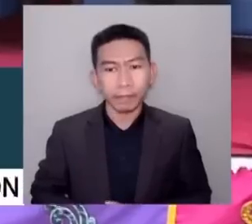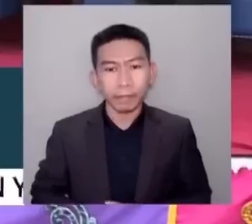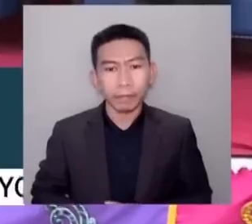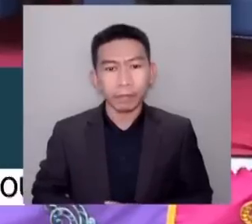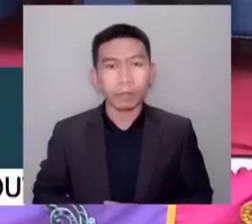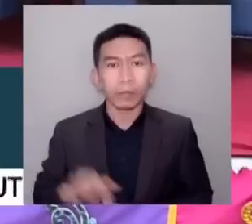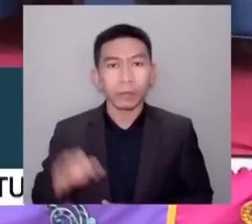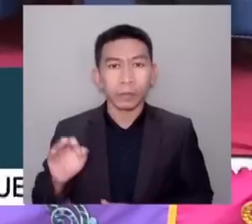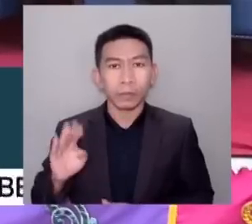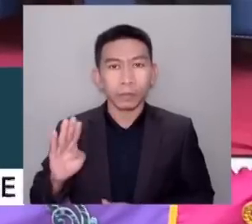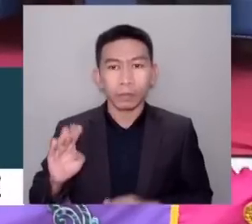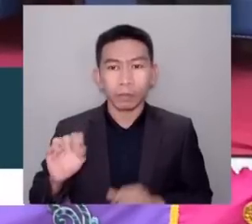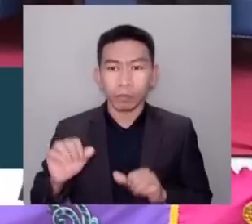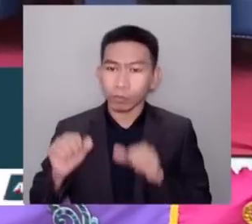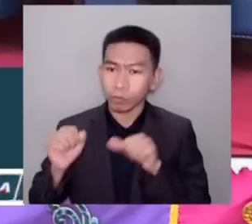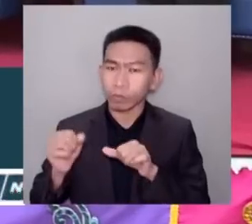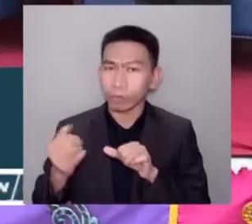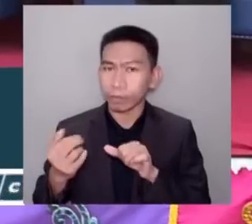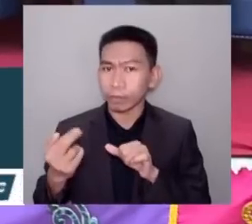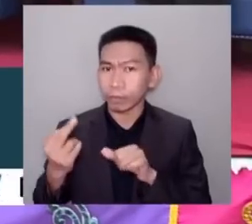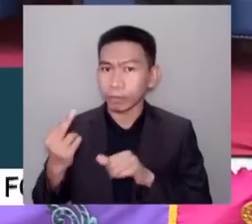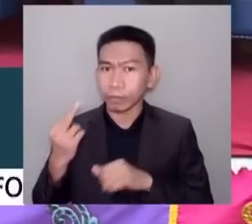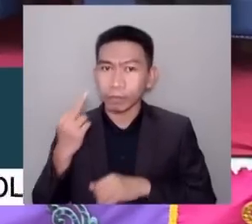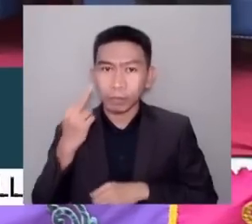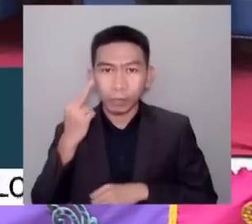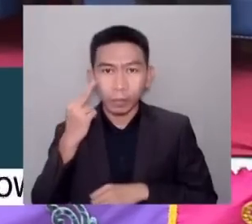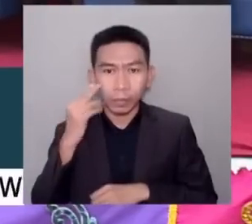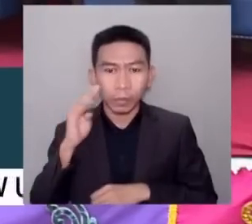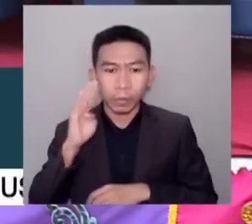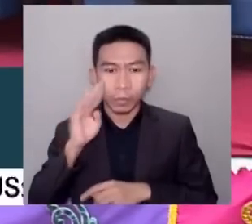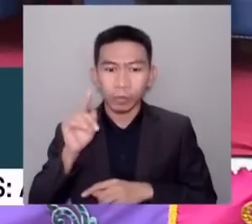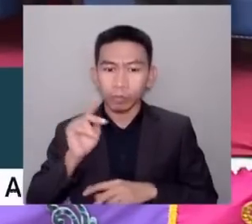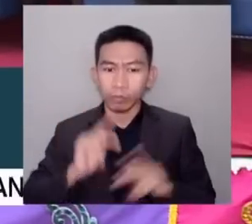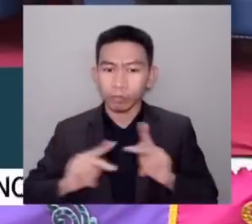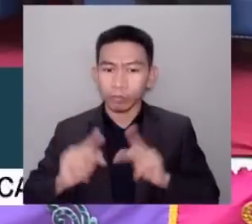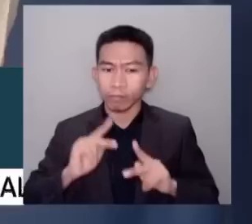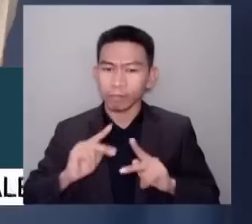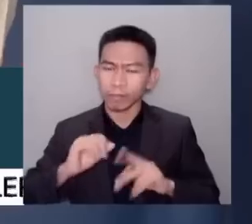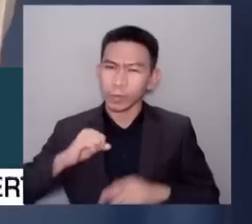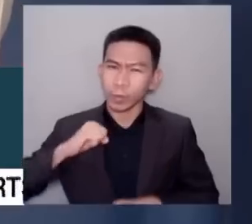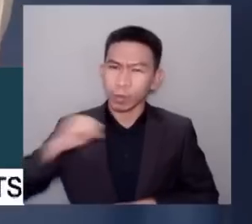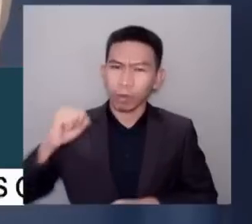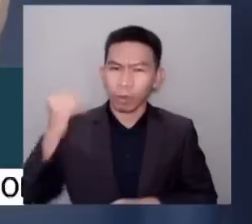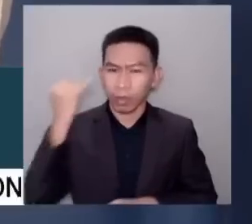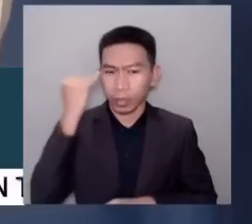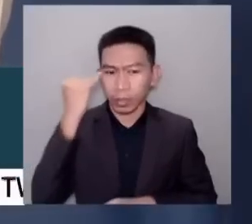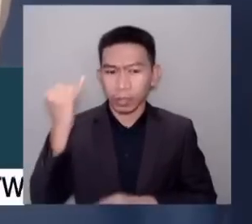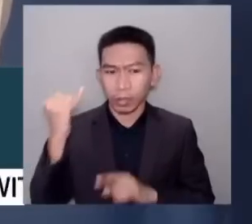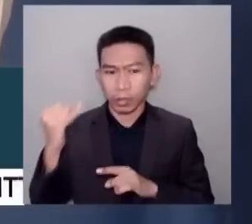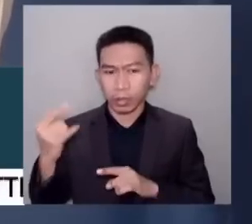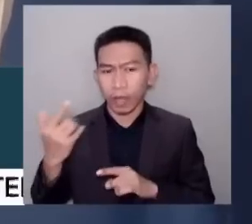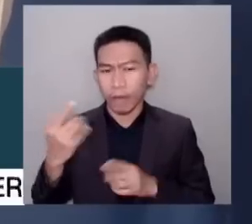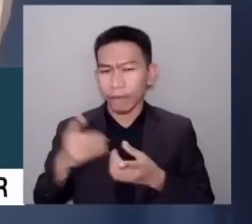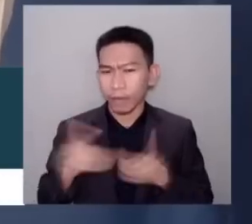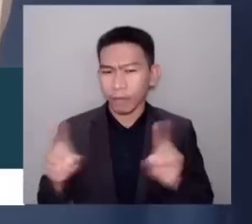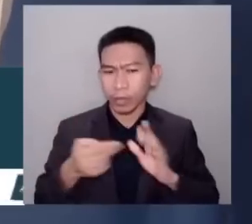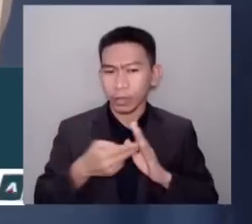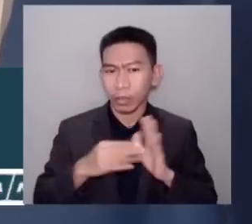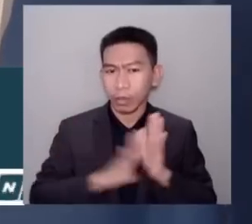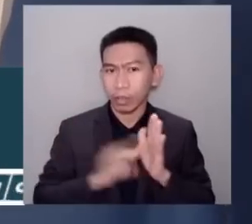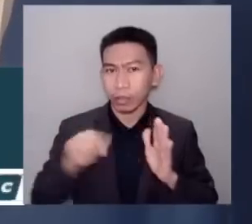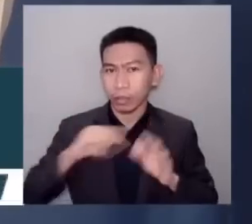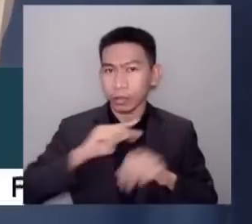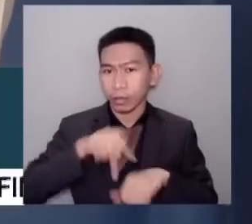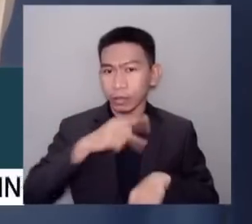yesterday, Padilla noted the resistance of many Filipinos to entertain the idea of finally having a divorce law in the Philippines, which